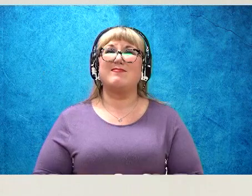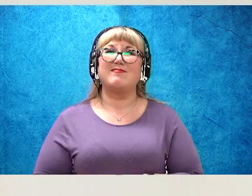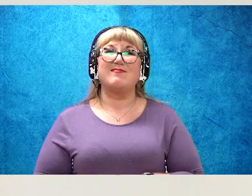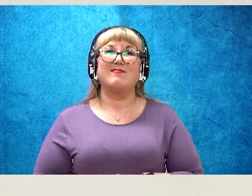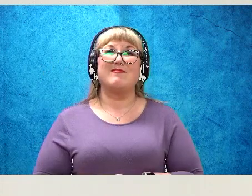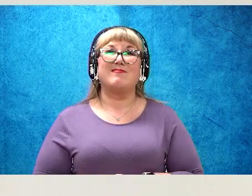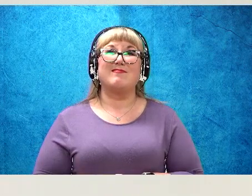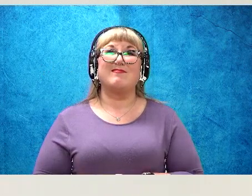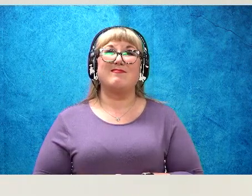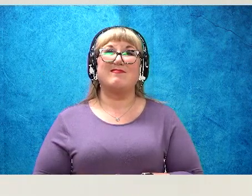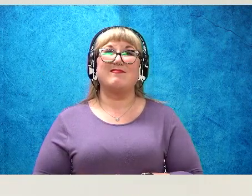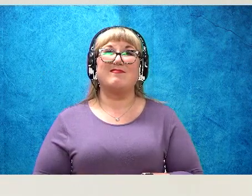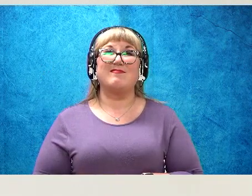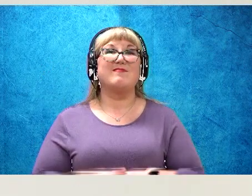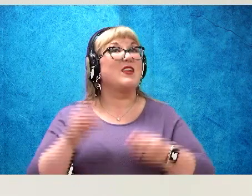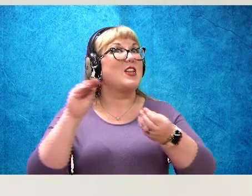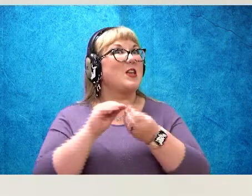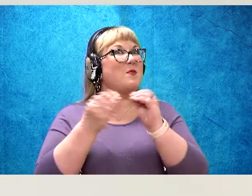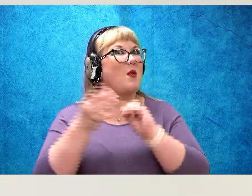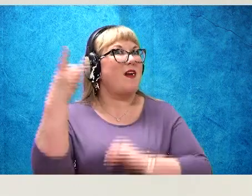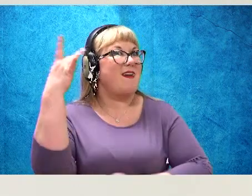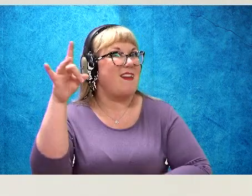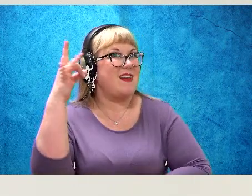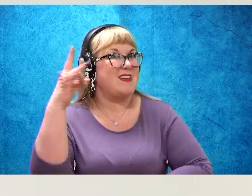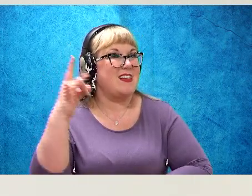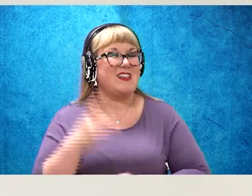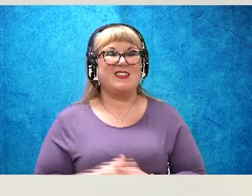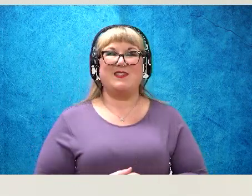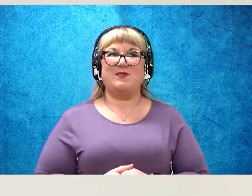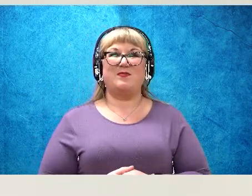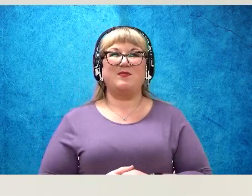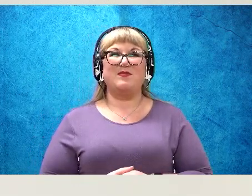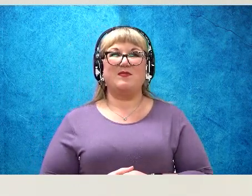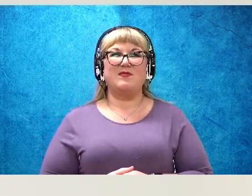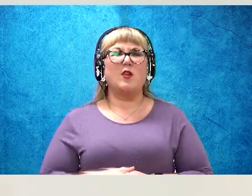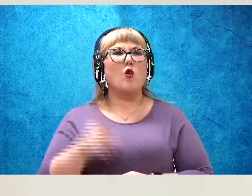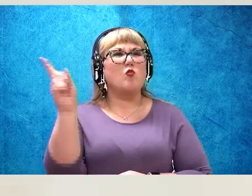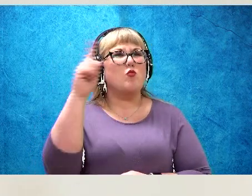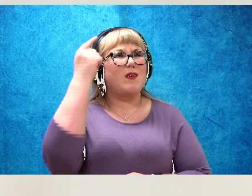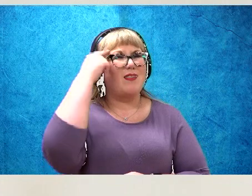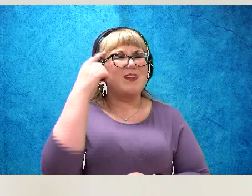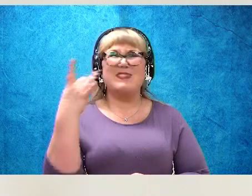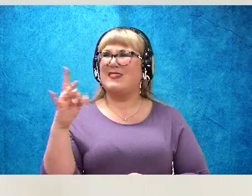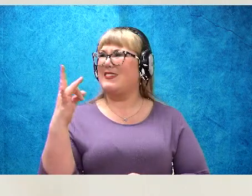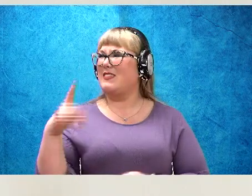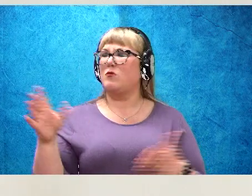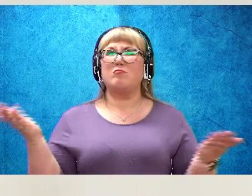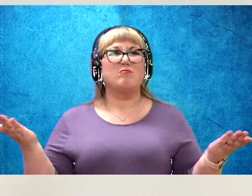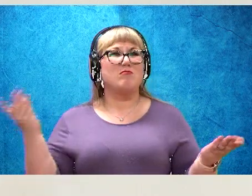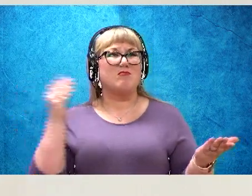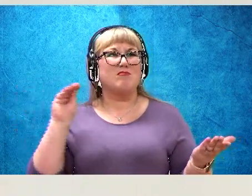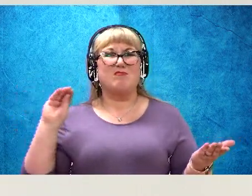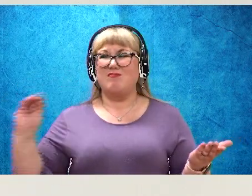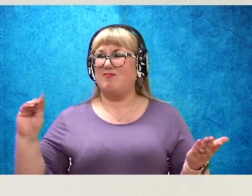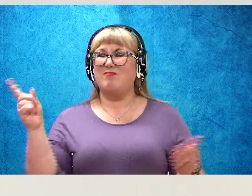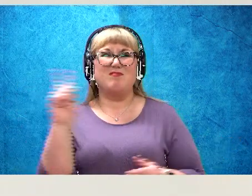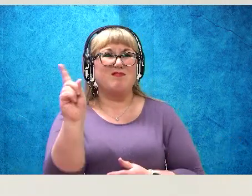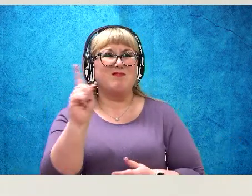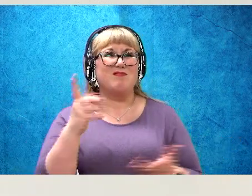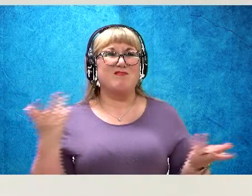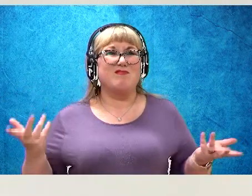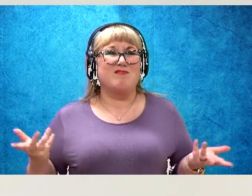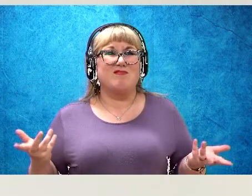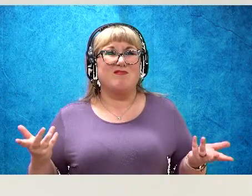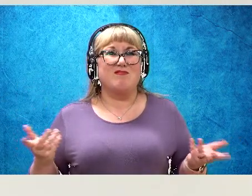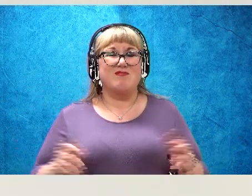That's right, this is number 18. So where do you think number 18 is going to go on our number